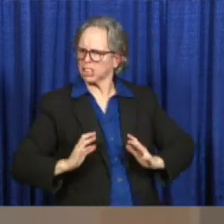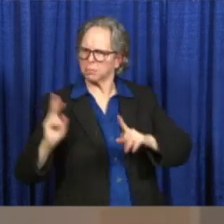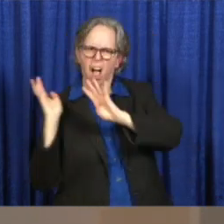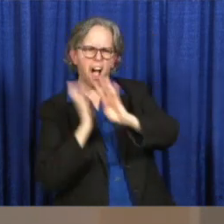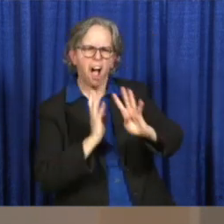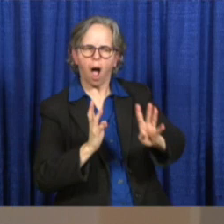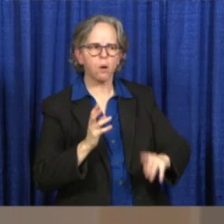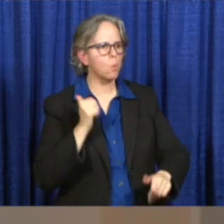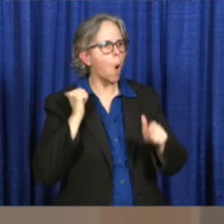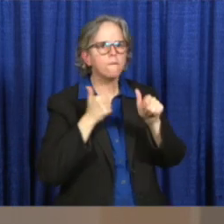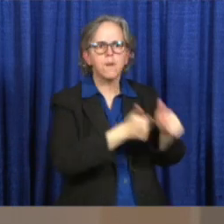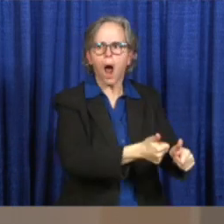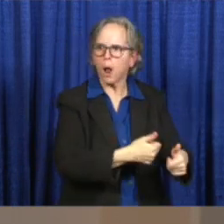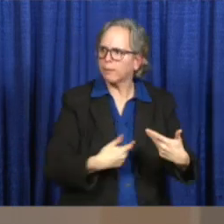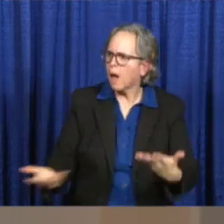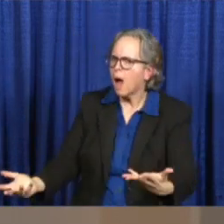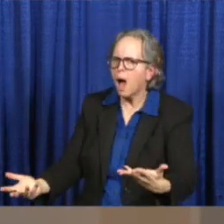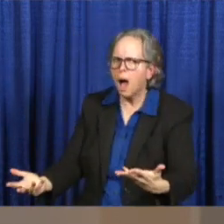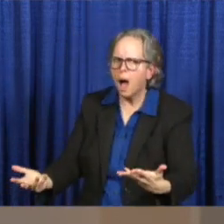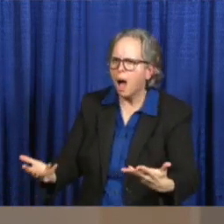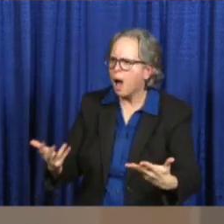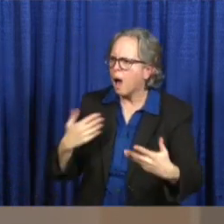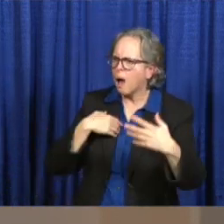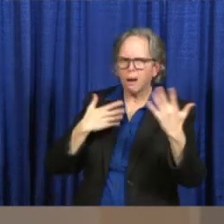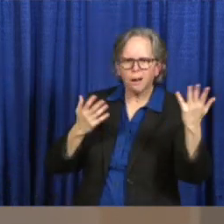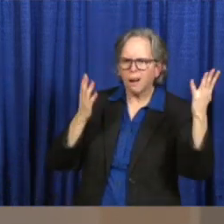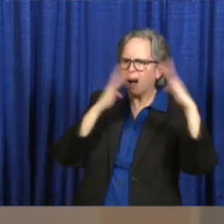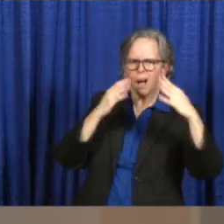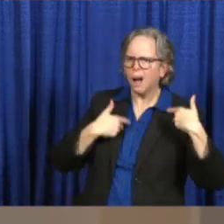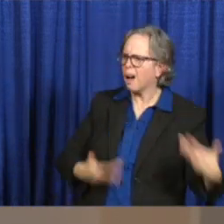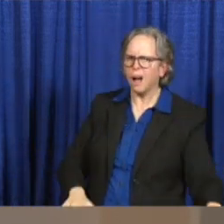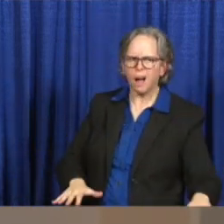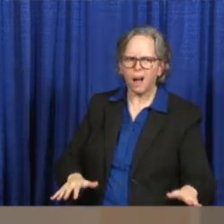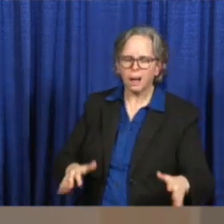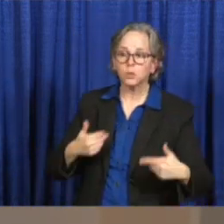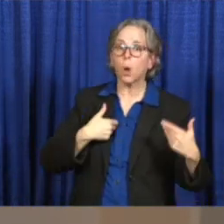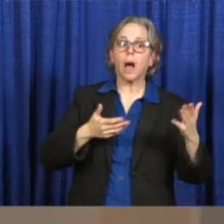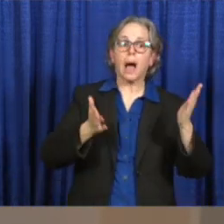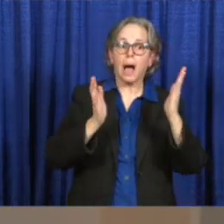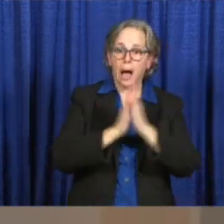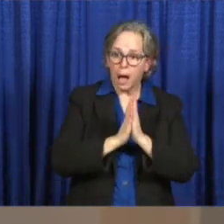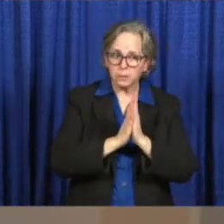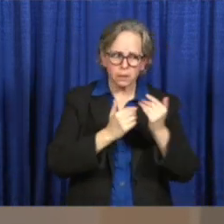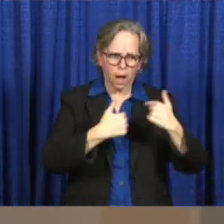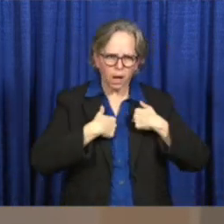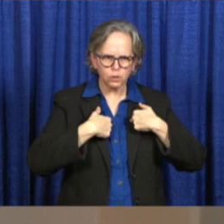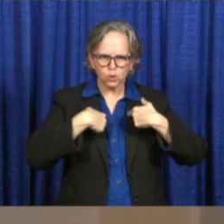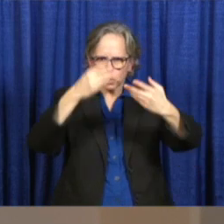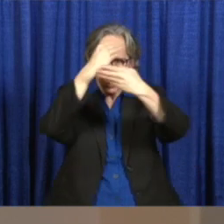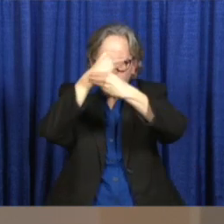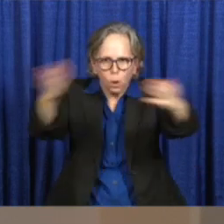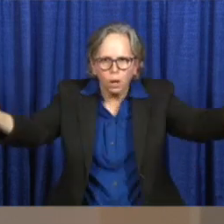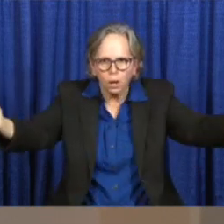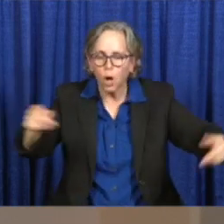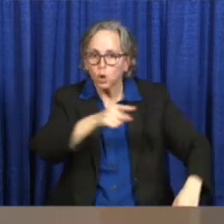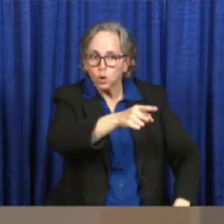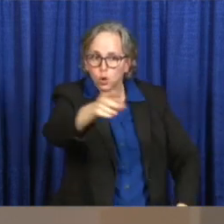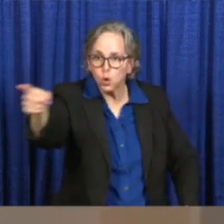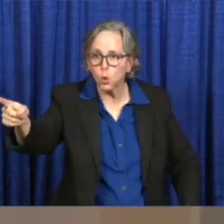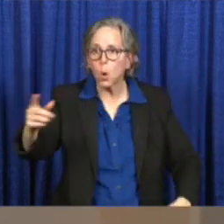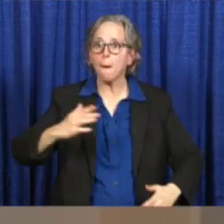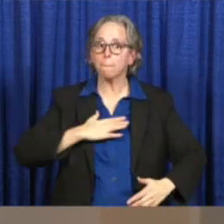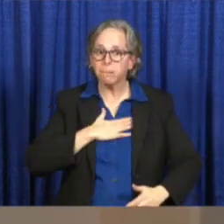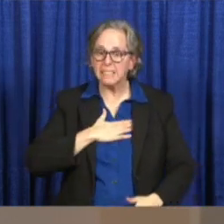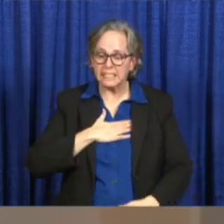here are 7 things that those retailers have asked us to ask you. Keep space. Keep at least 6 feet